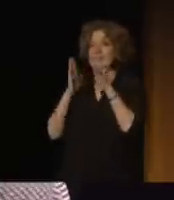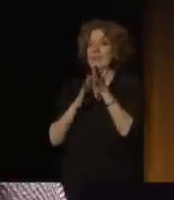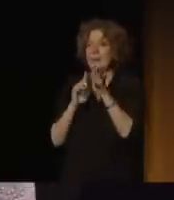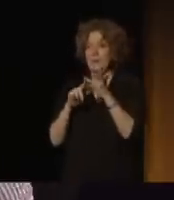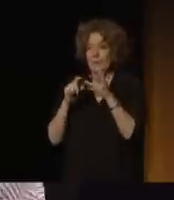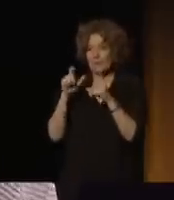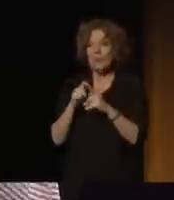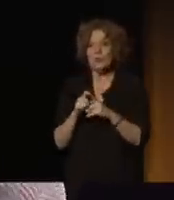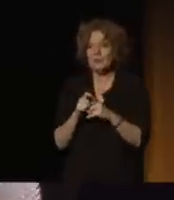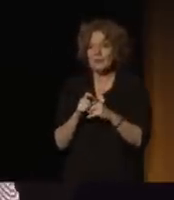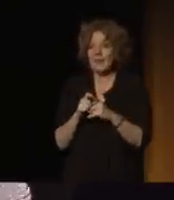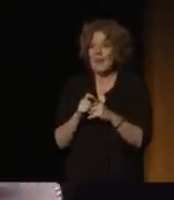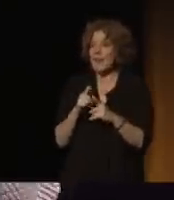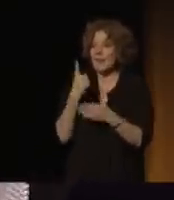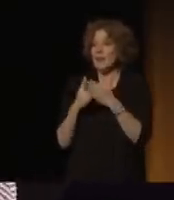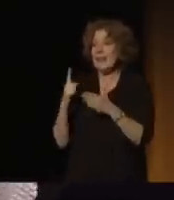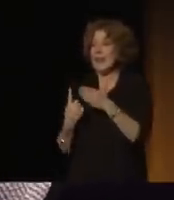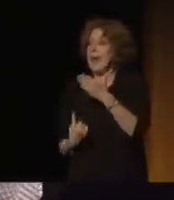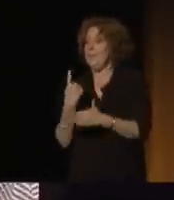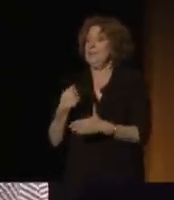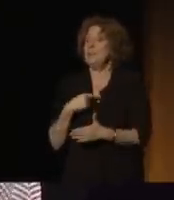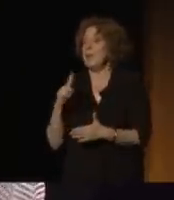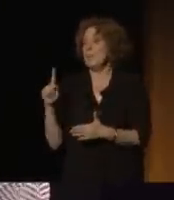And this is something that happens maybe once a decade.